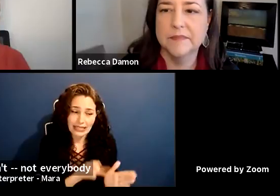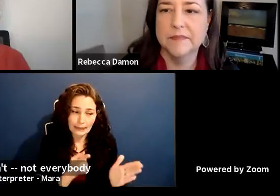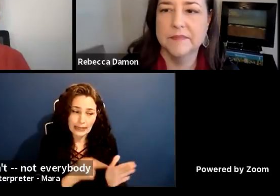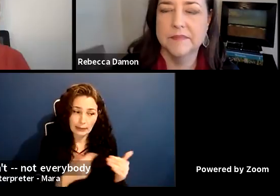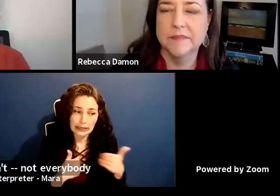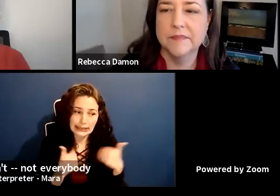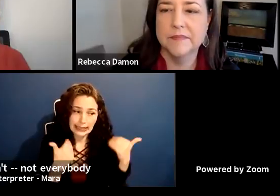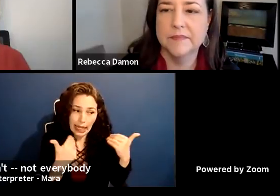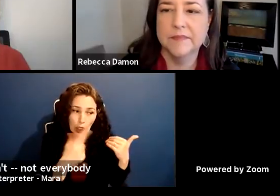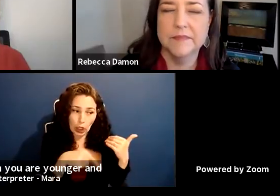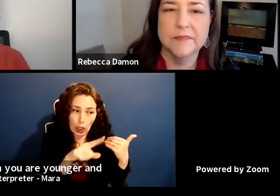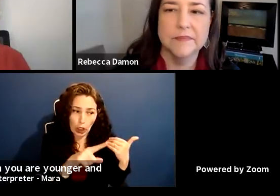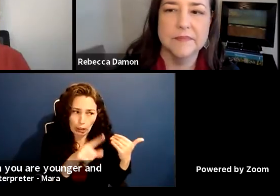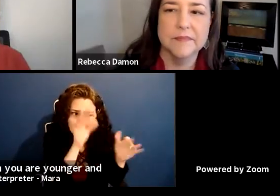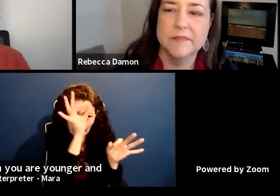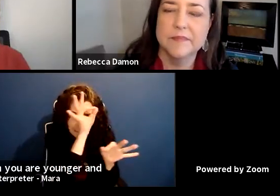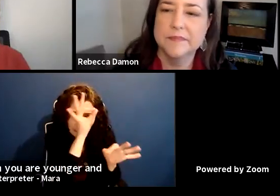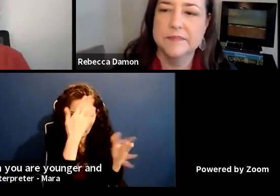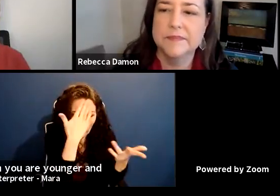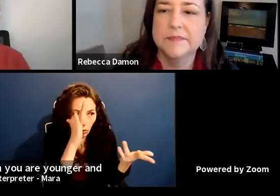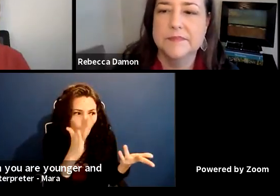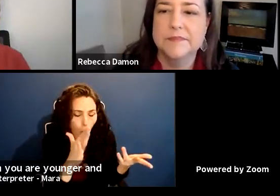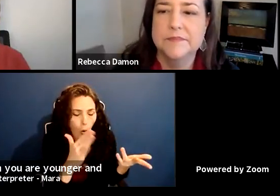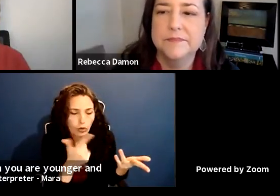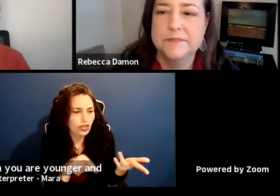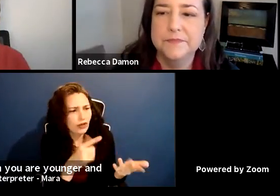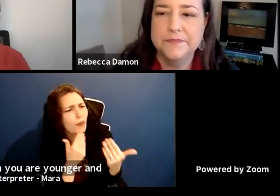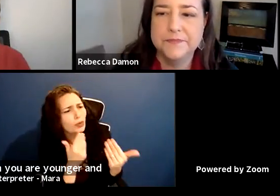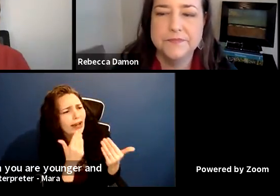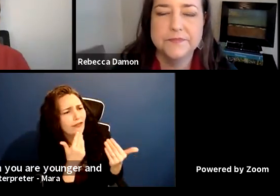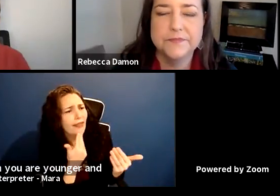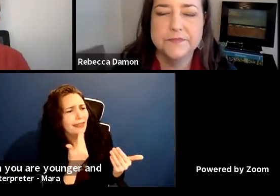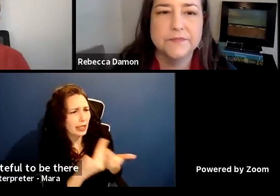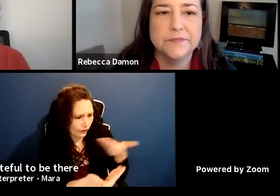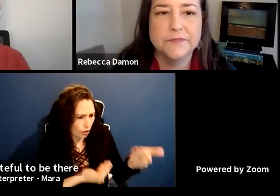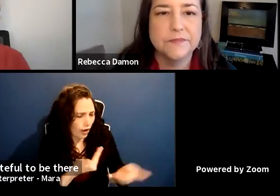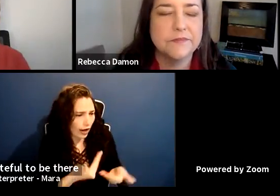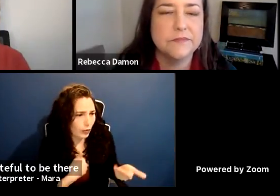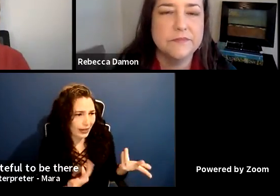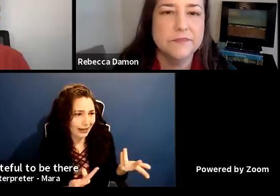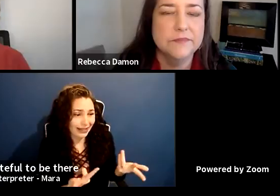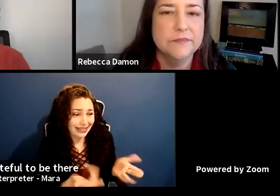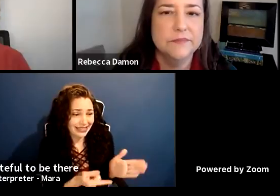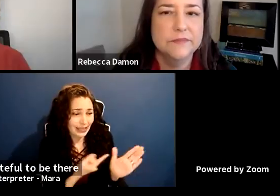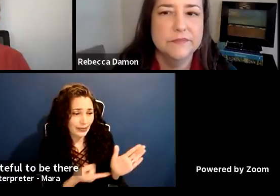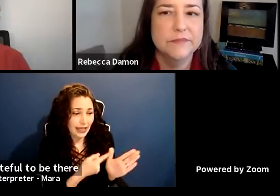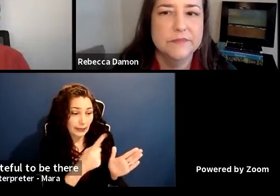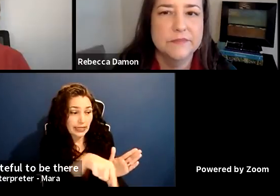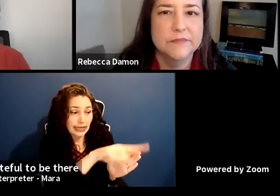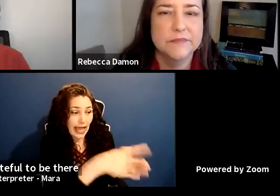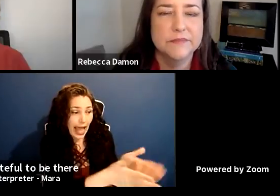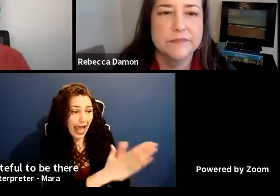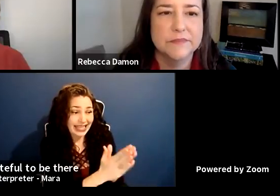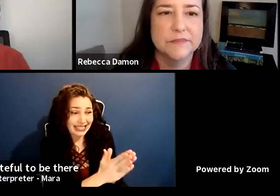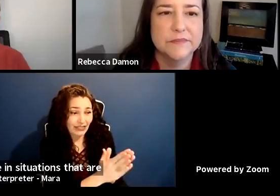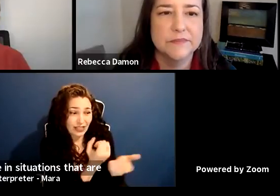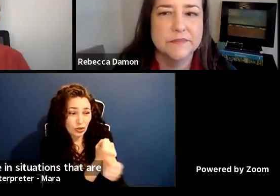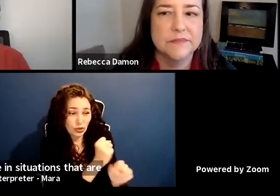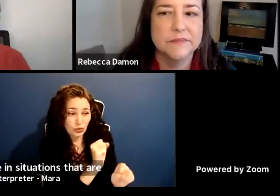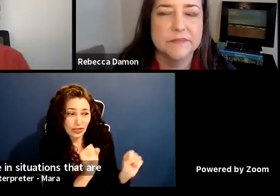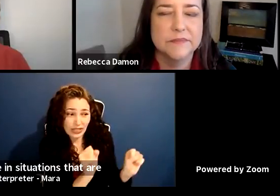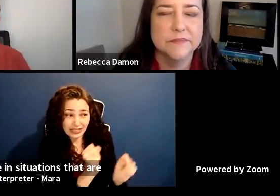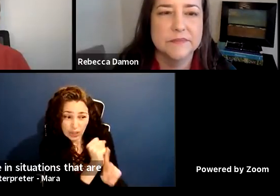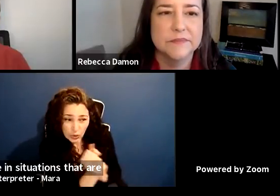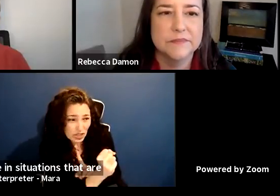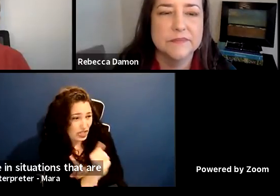like just grateful to be there, you're going to be in, they're going to ask you to be in some situations that are just unsafe. And if you're alone, if you're an